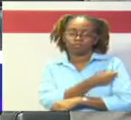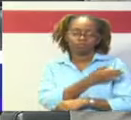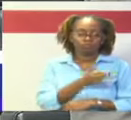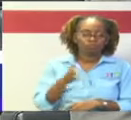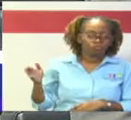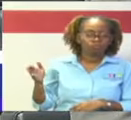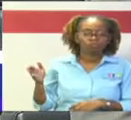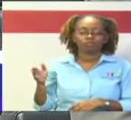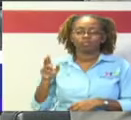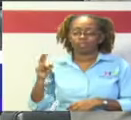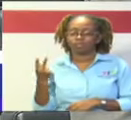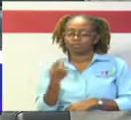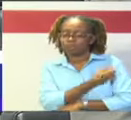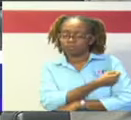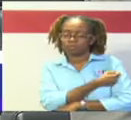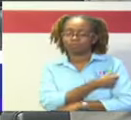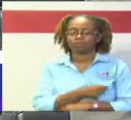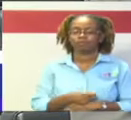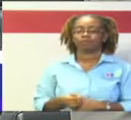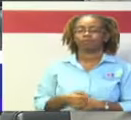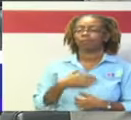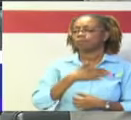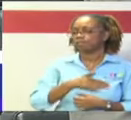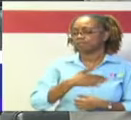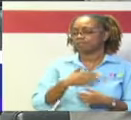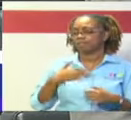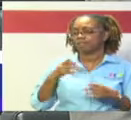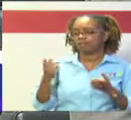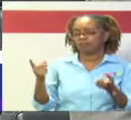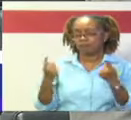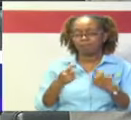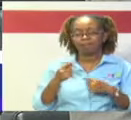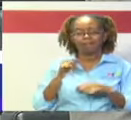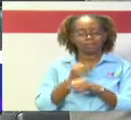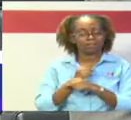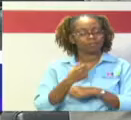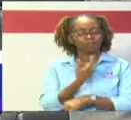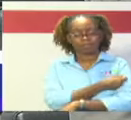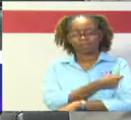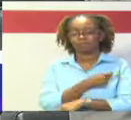of those vaccines in order to make full use of the available stock